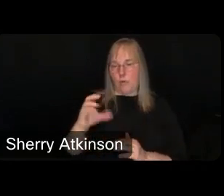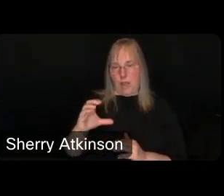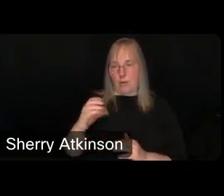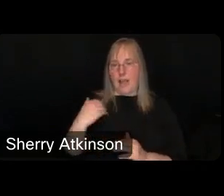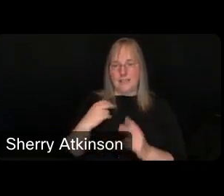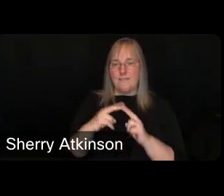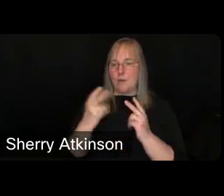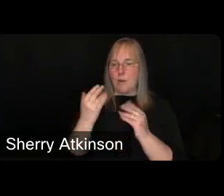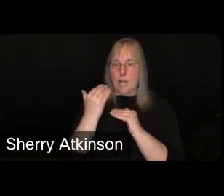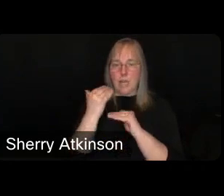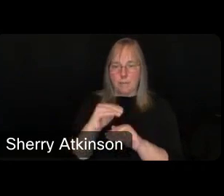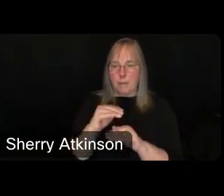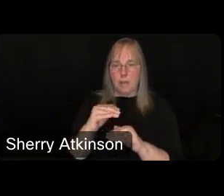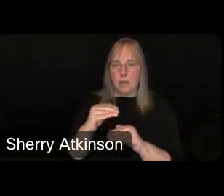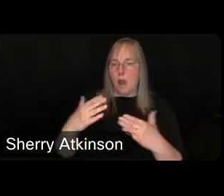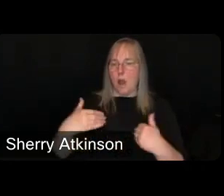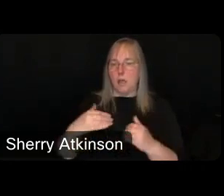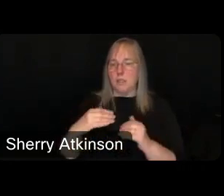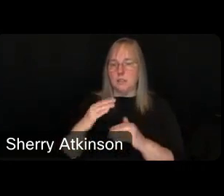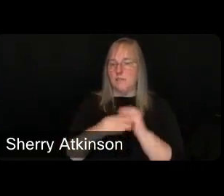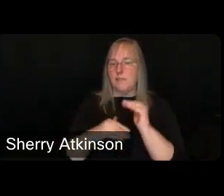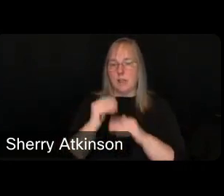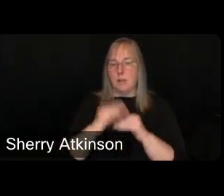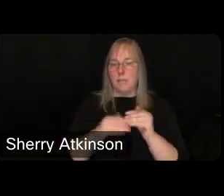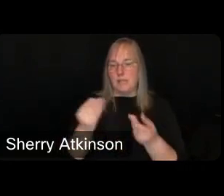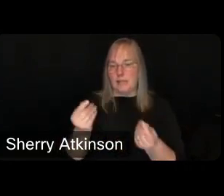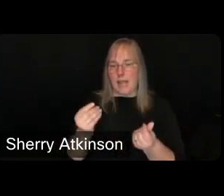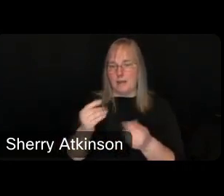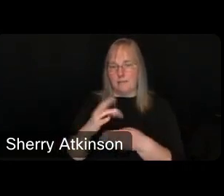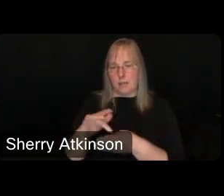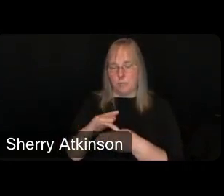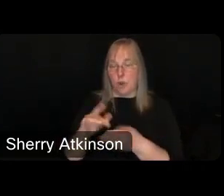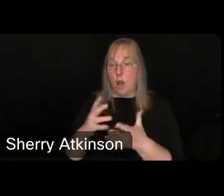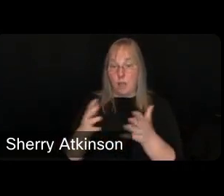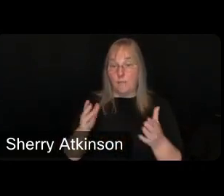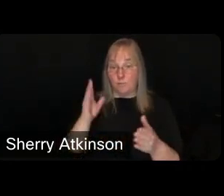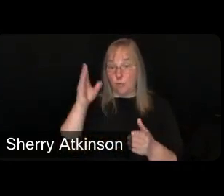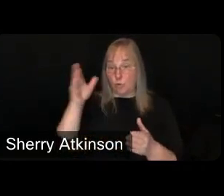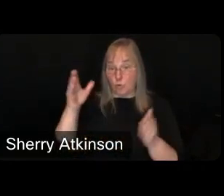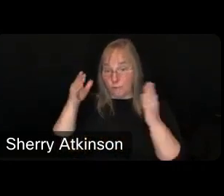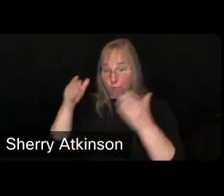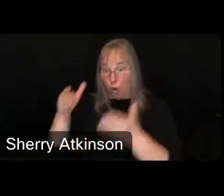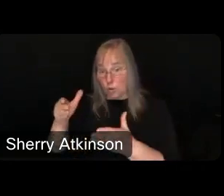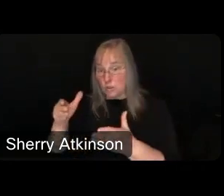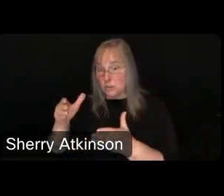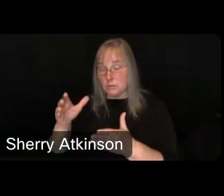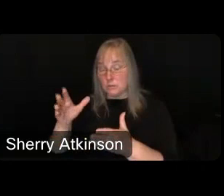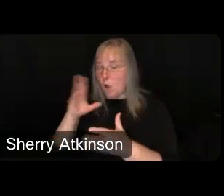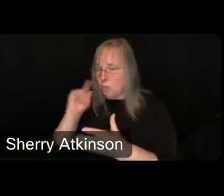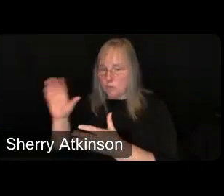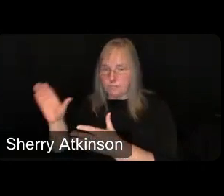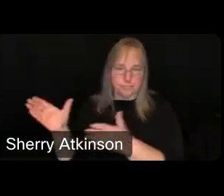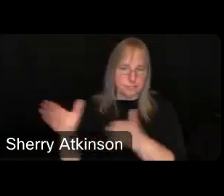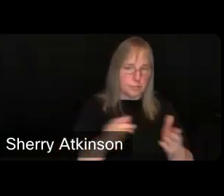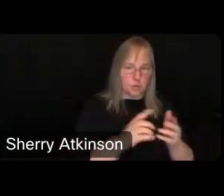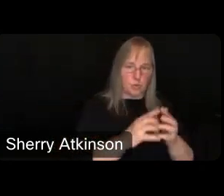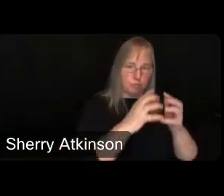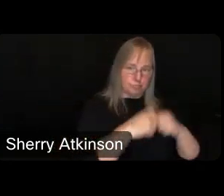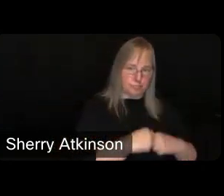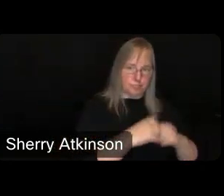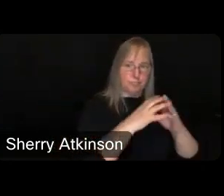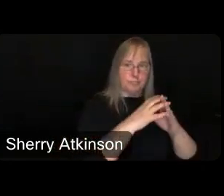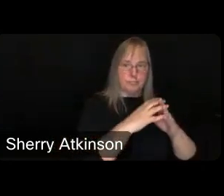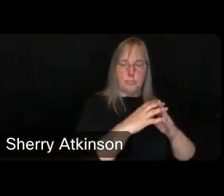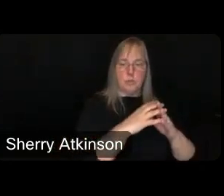limited undeveloped land currently. So a lot of the future focus will be shifting to redevelopment. Even so, it will